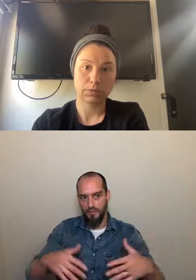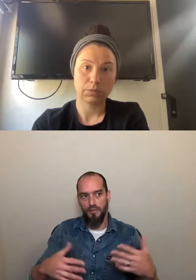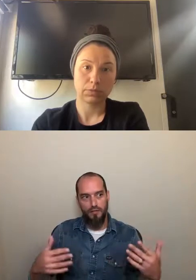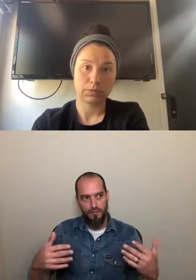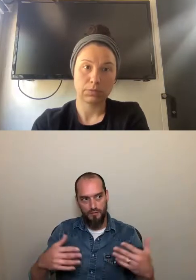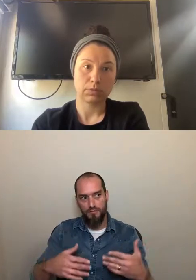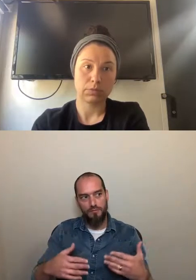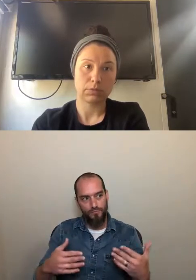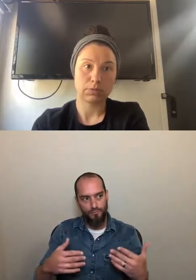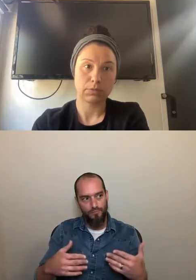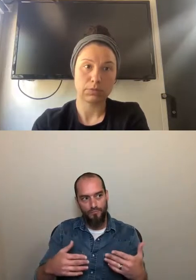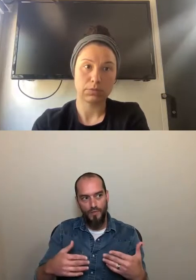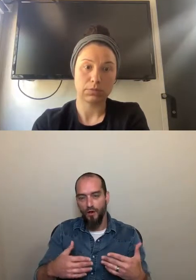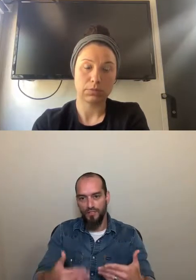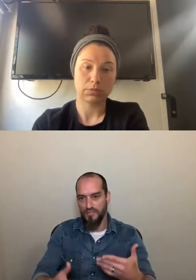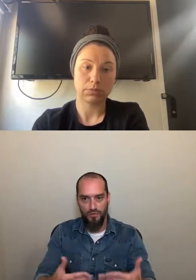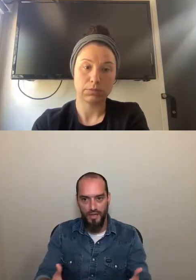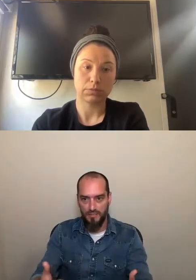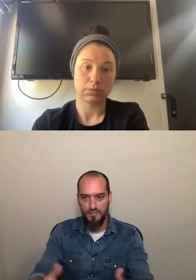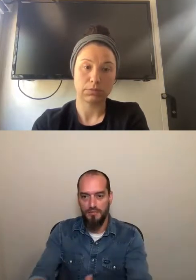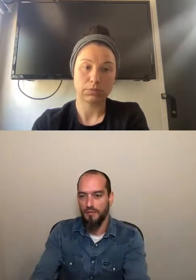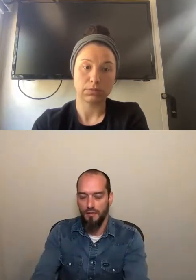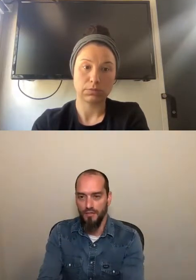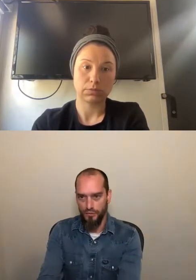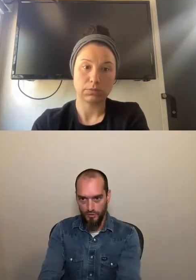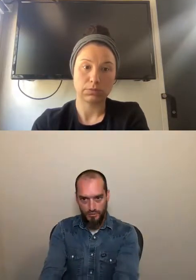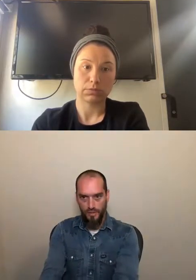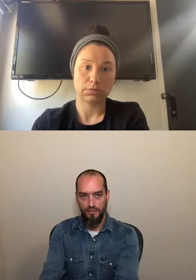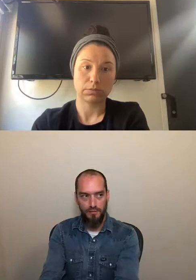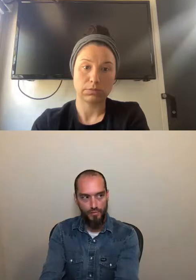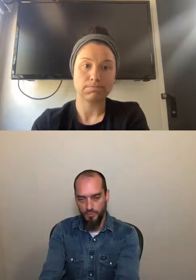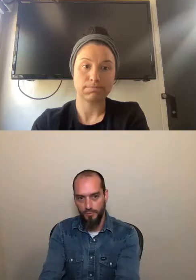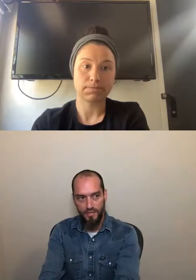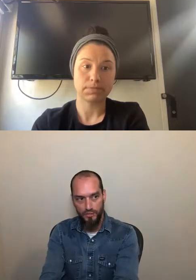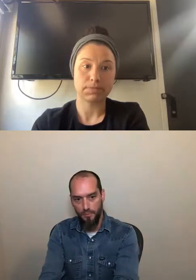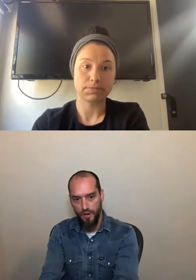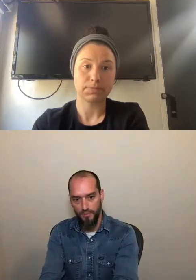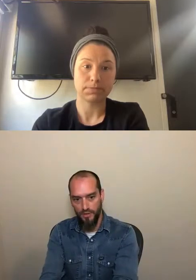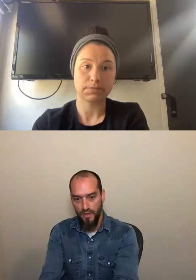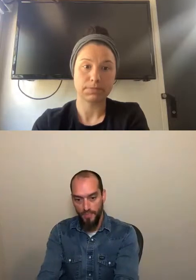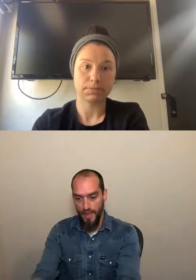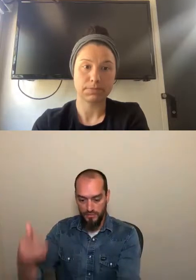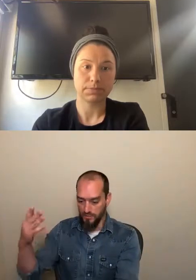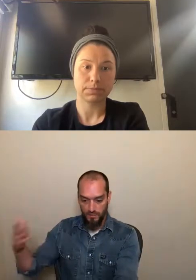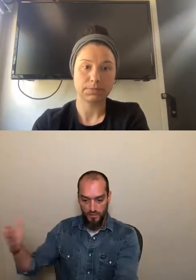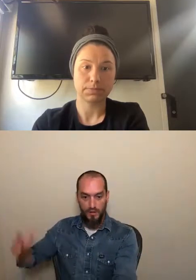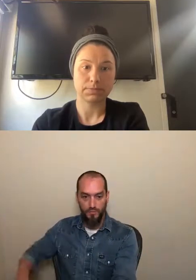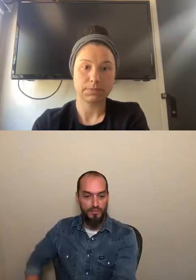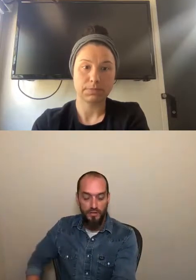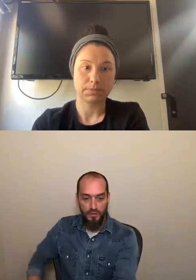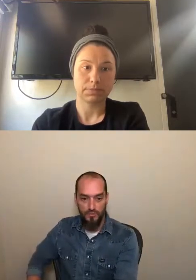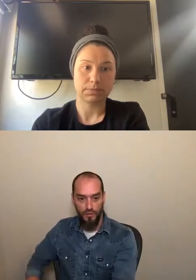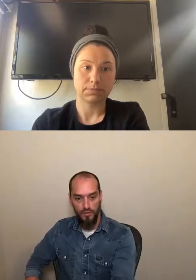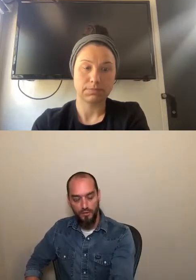to be in all these different cases. I didn't choose that. If I'm doing my job properly, that's just going to come